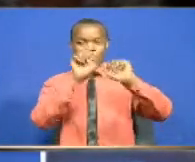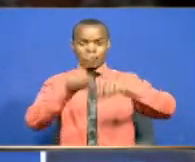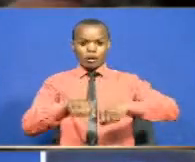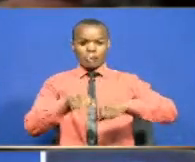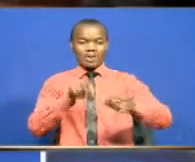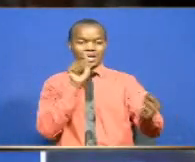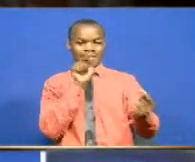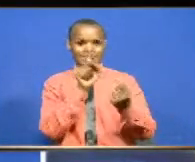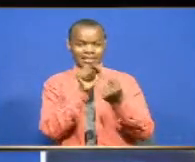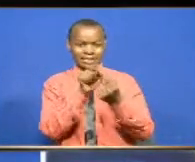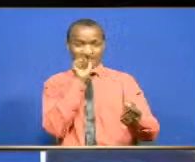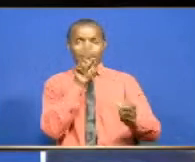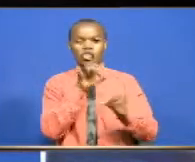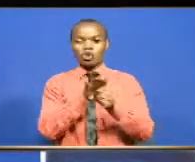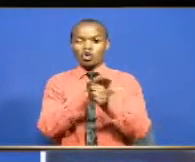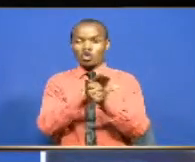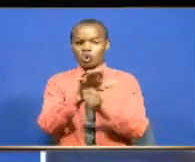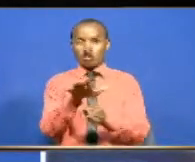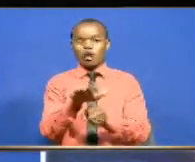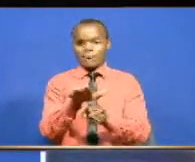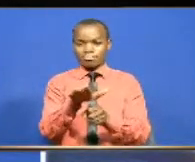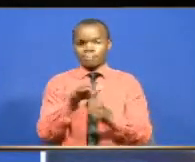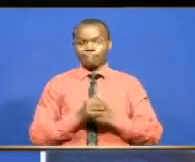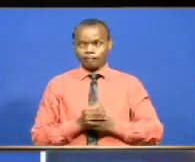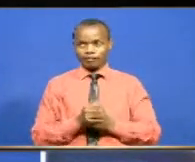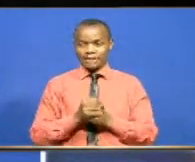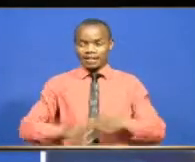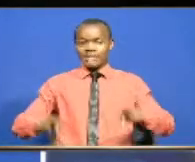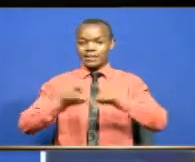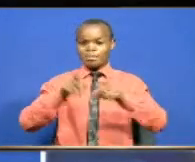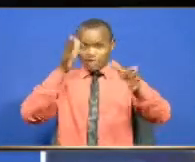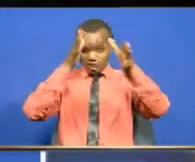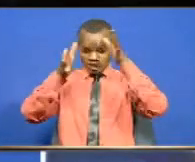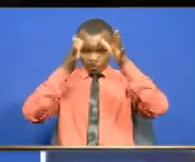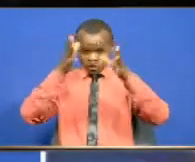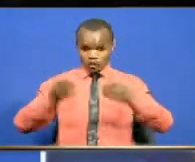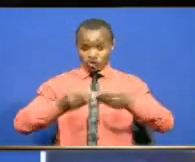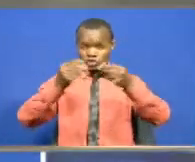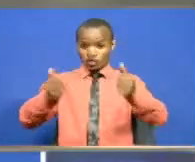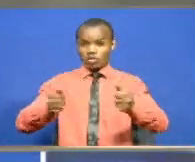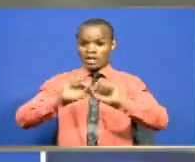with fast and convenient testing for COVID-19. The innovative solution is but